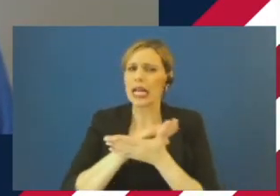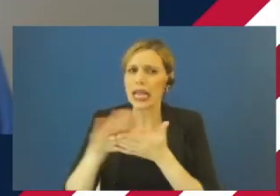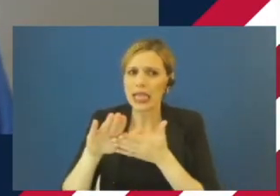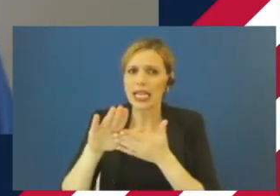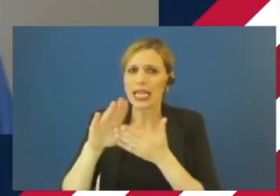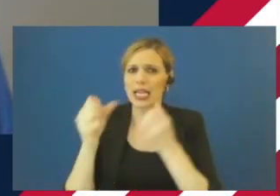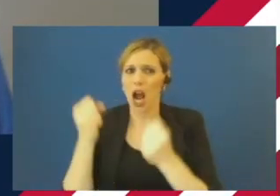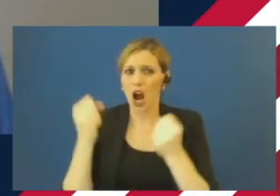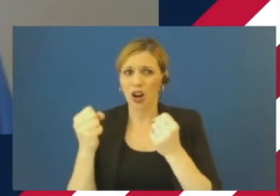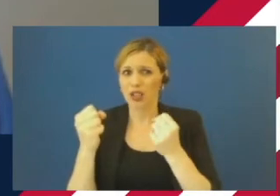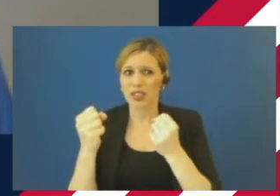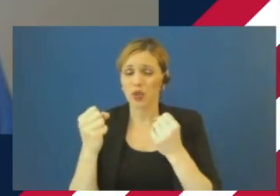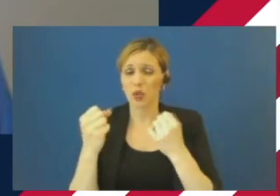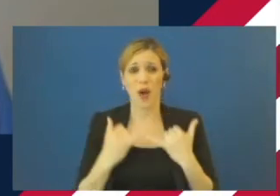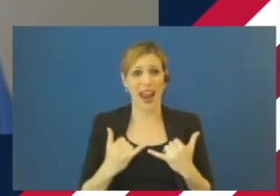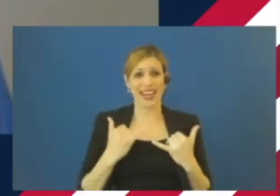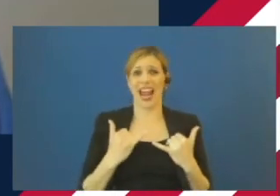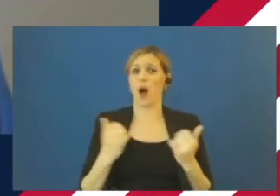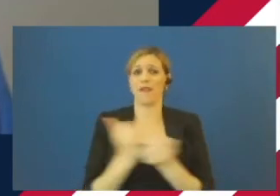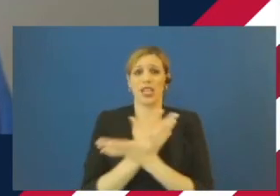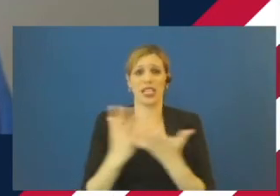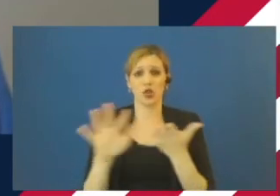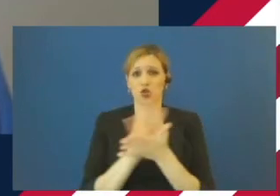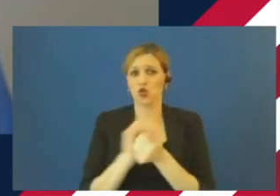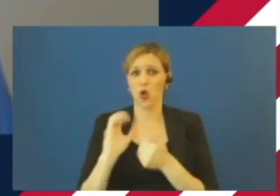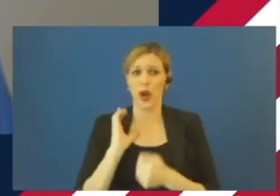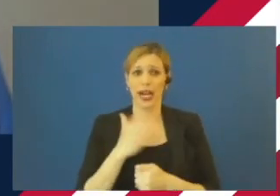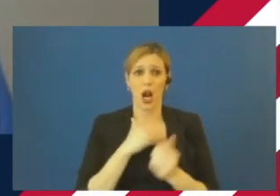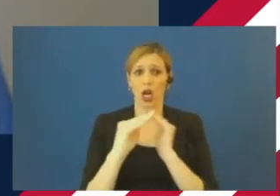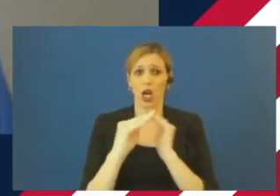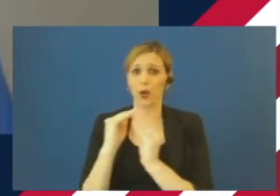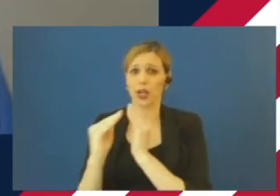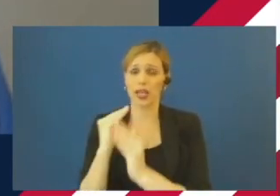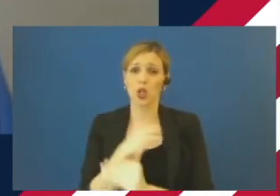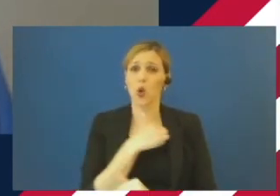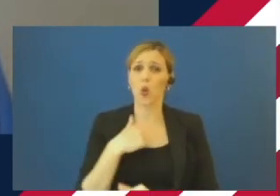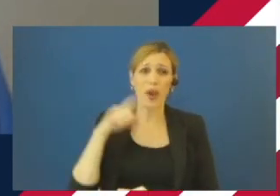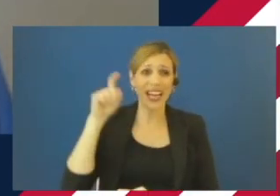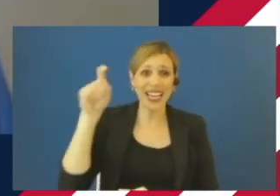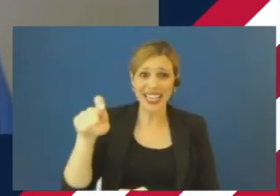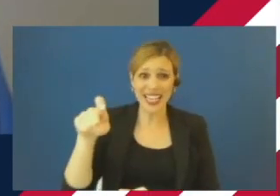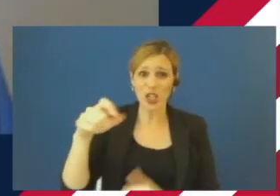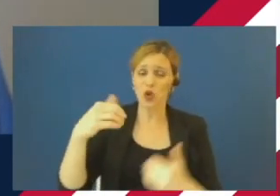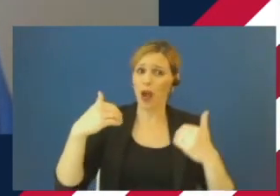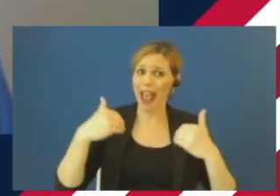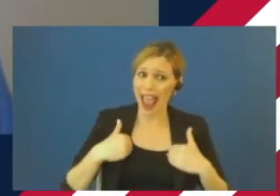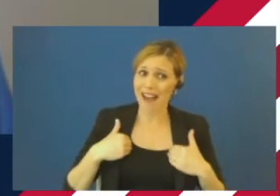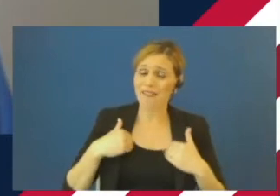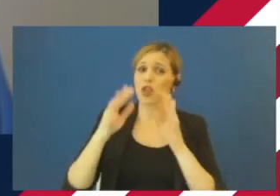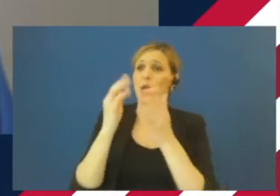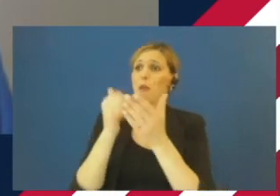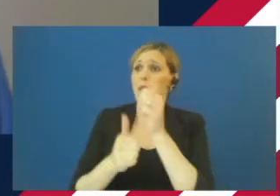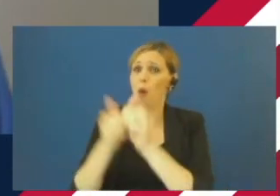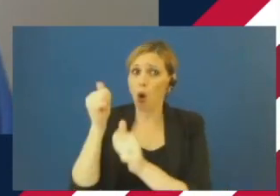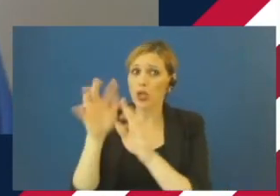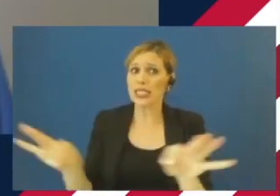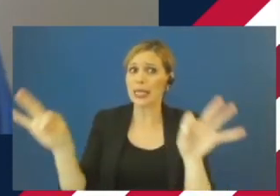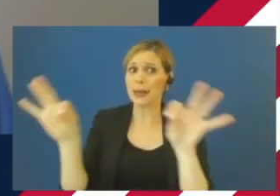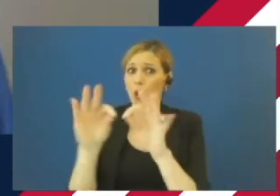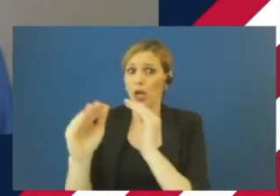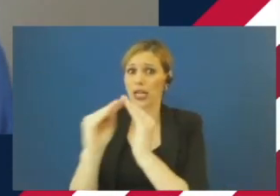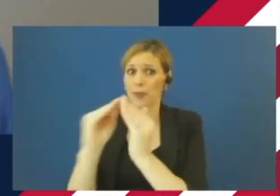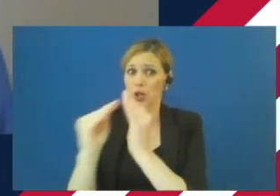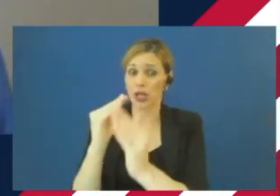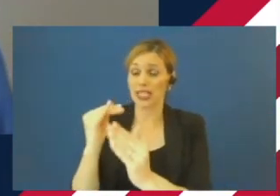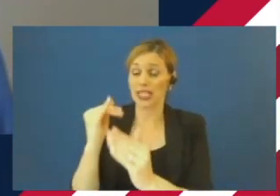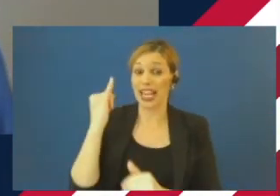most importantly, we need to bring together the frontline communities. If you were going to ask someone how to